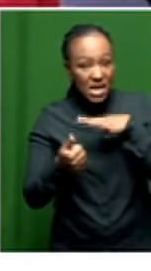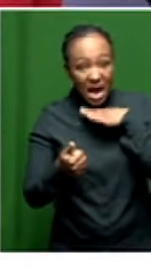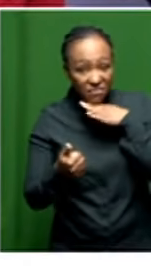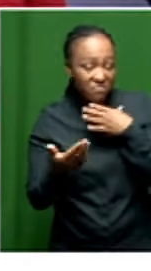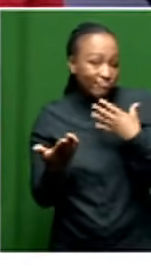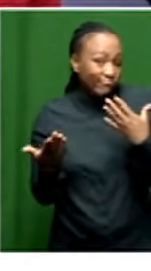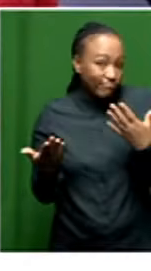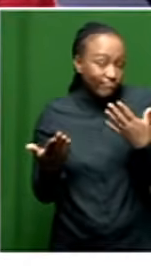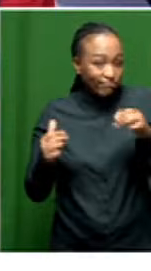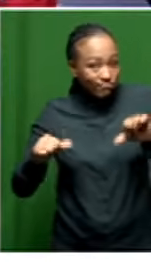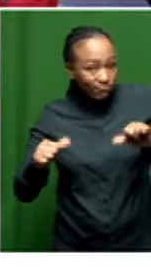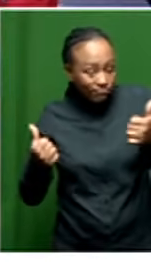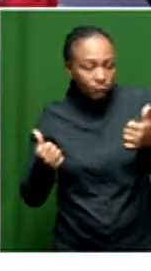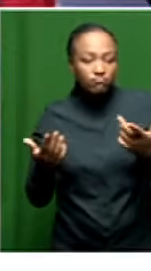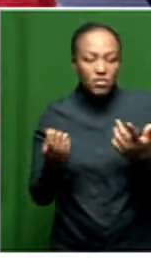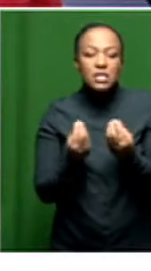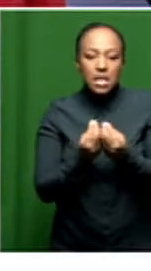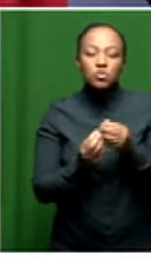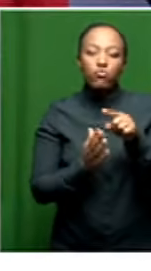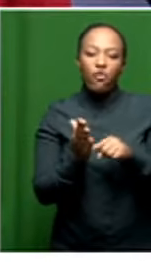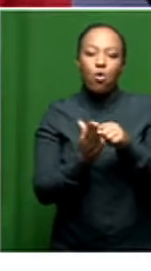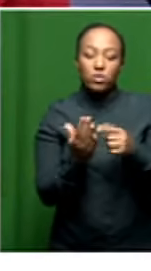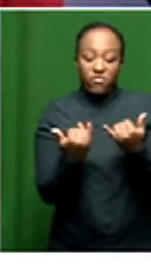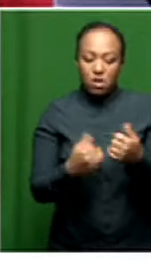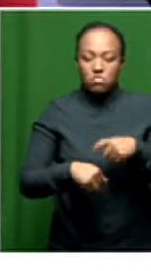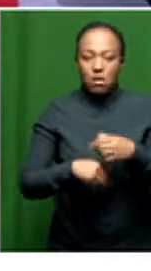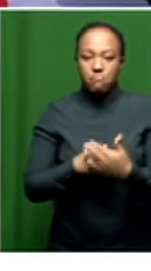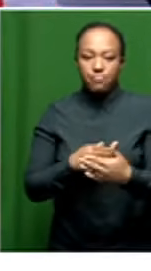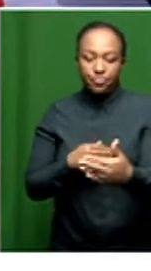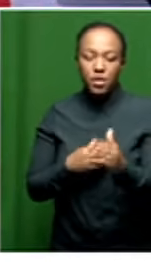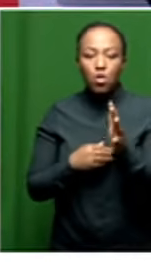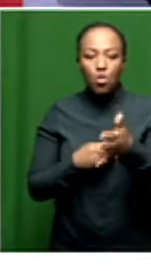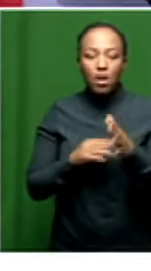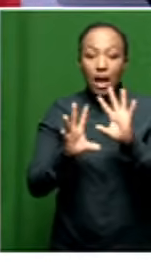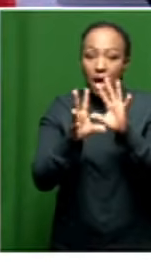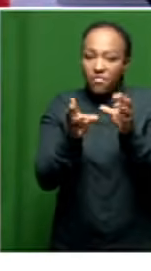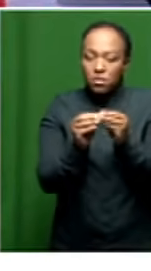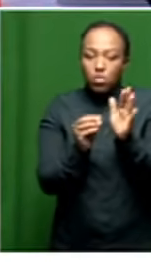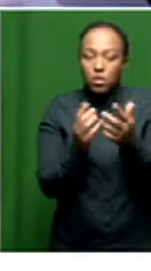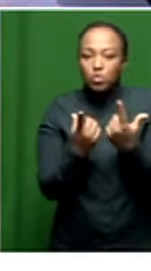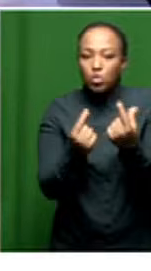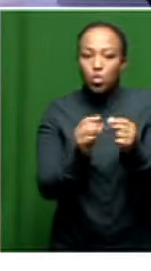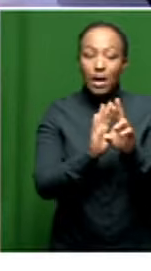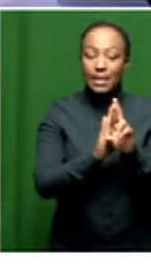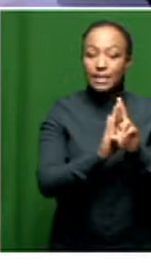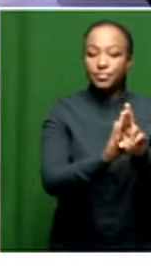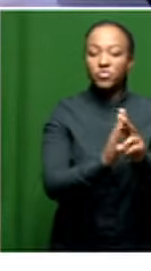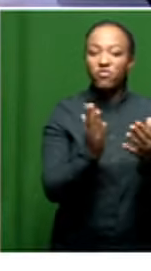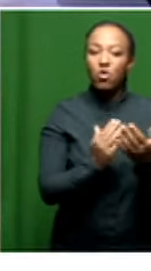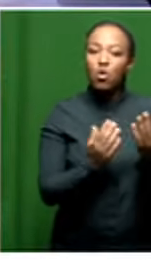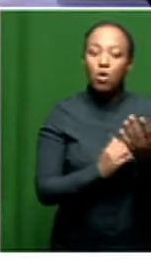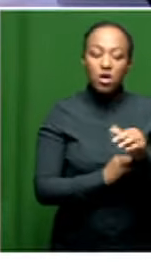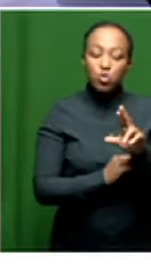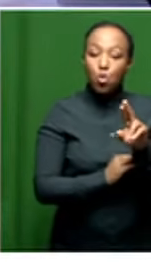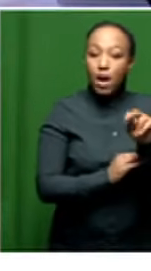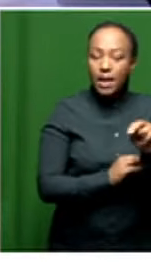Well, those are the kind of things that you are voting for this time around. So we'll get all of that. We've got representatives from the UN. We've also